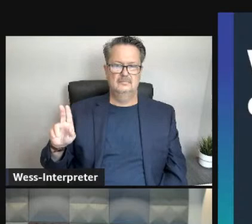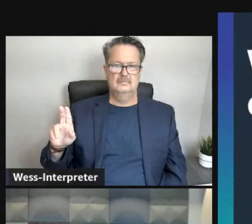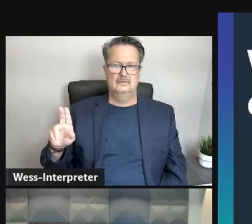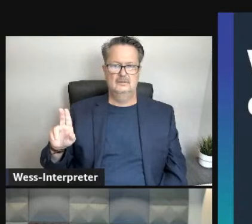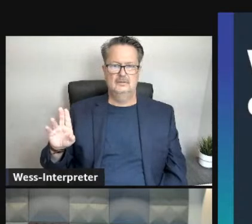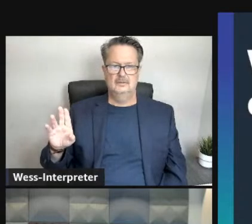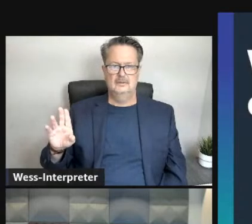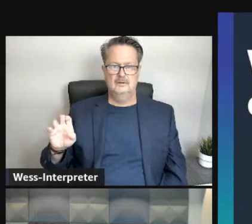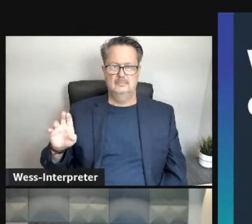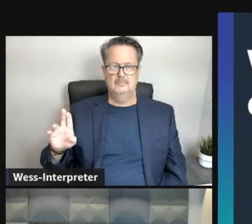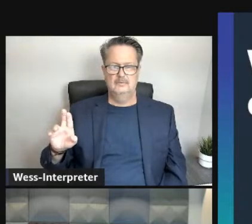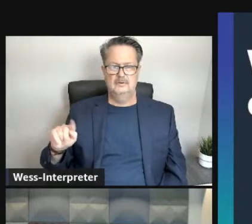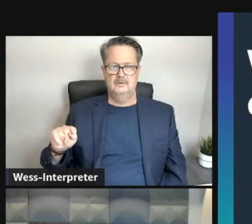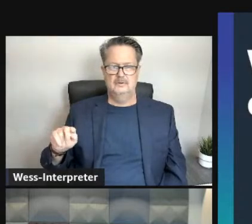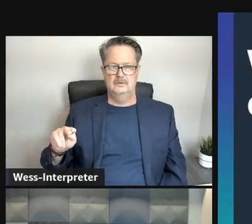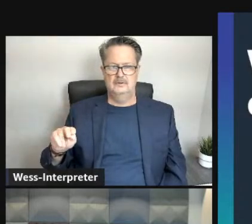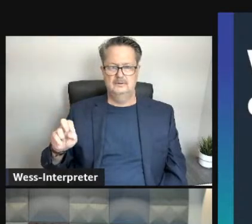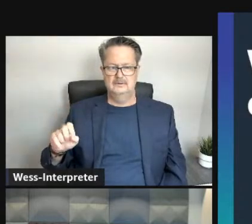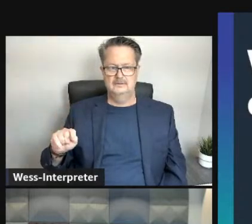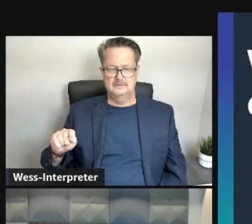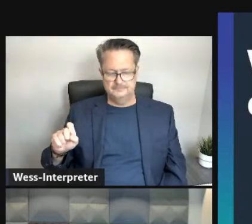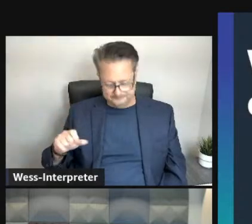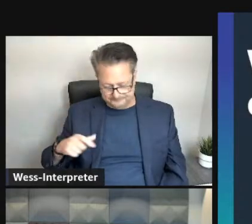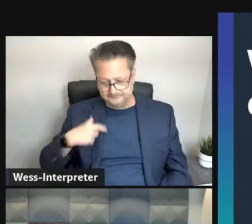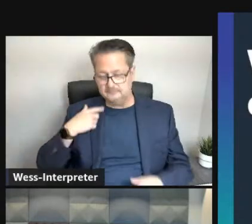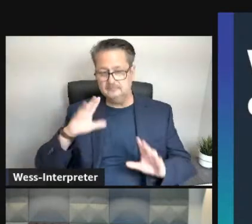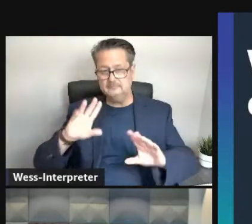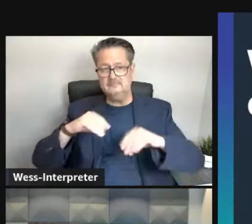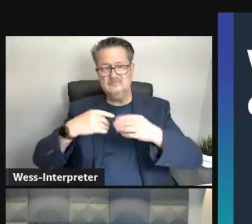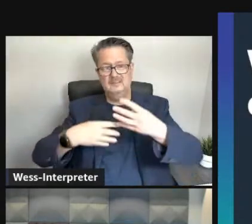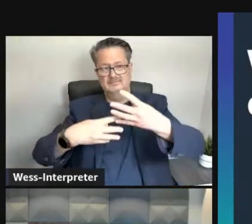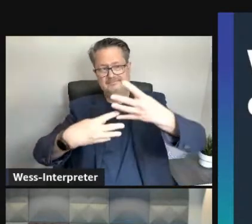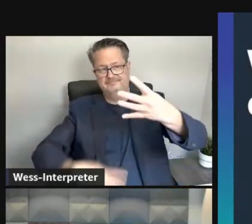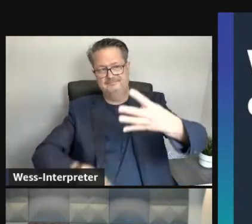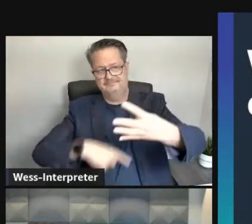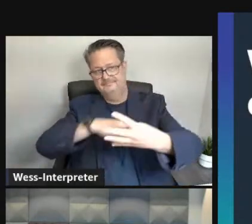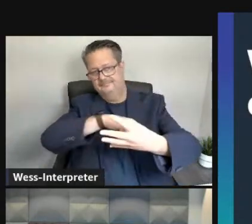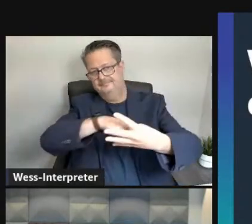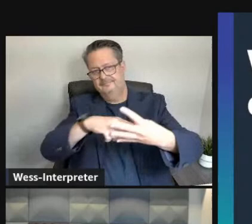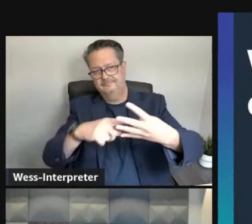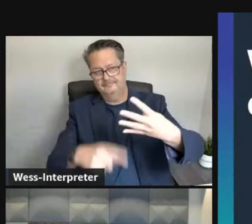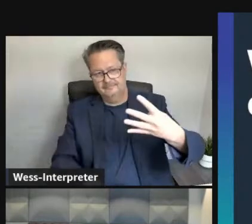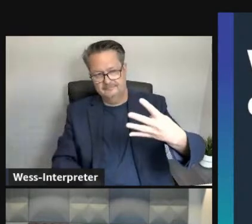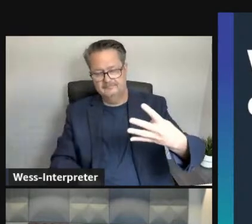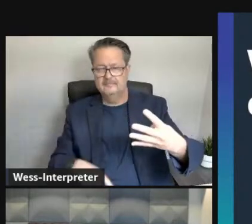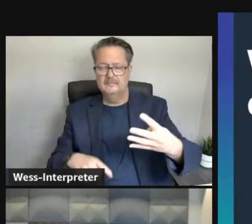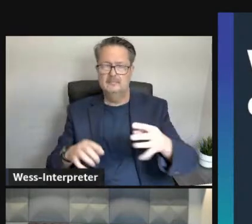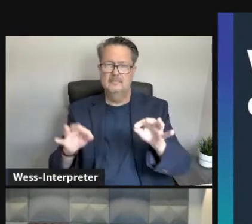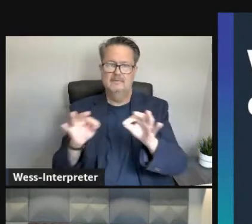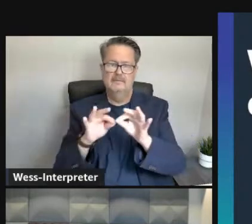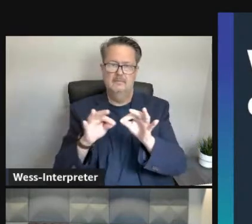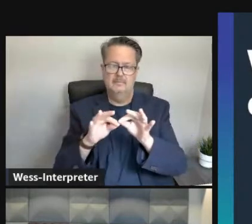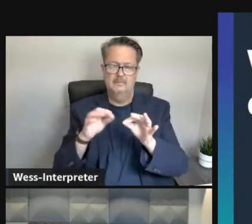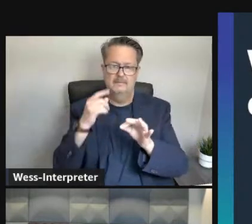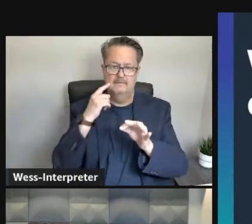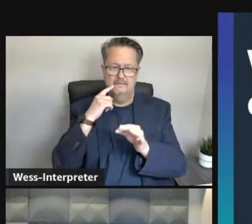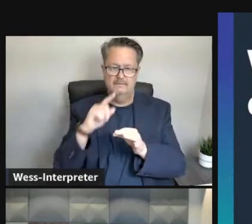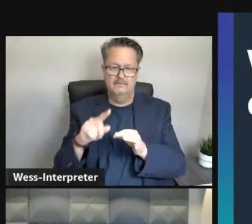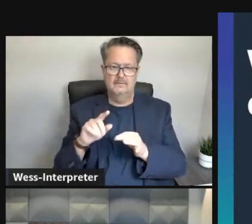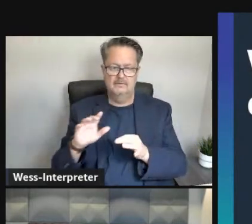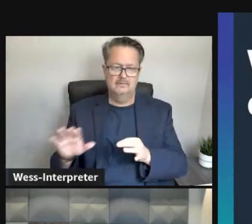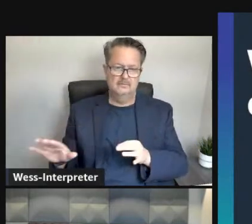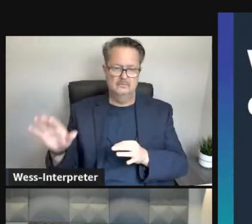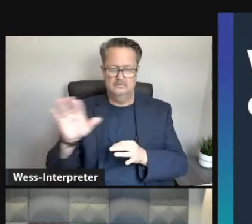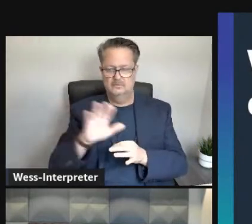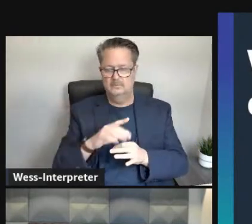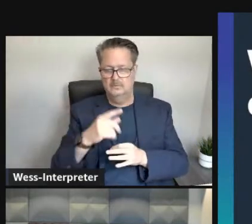features. Um, Kubernetes provides a number of a feature that makes it well suited for running data workloads.